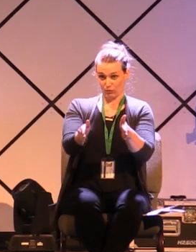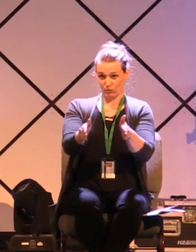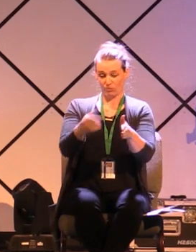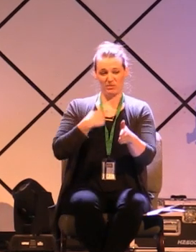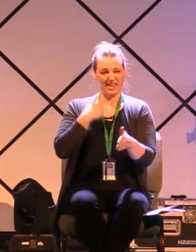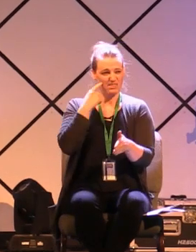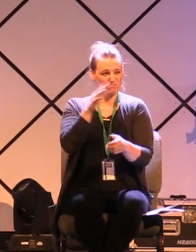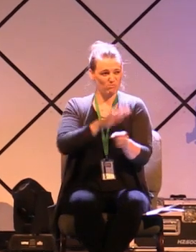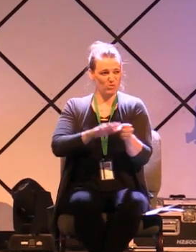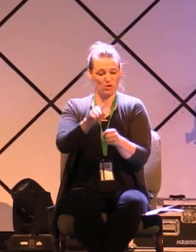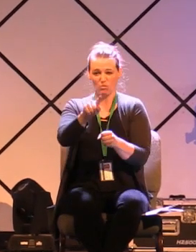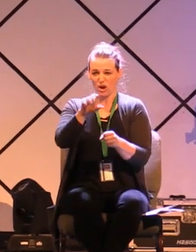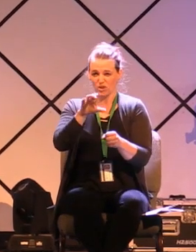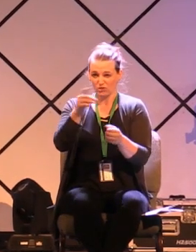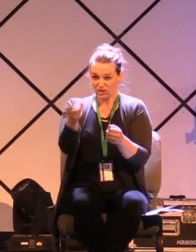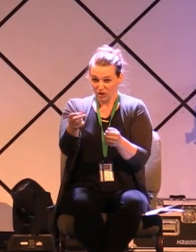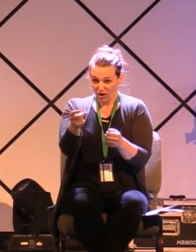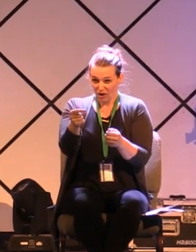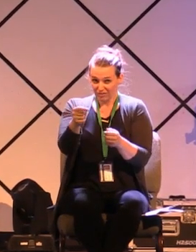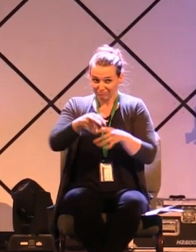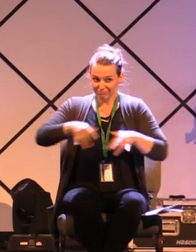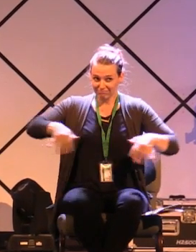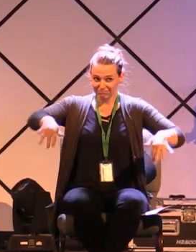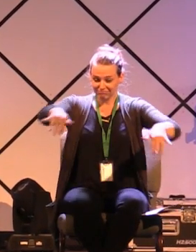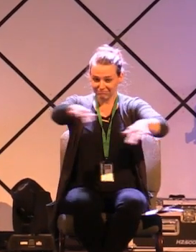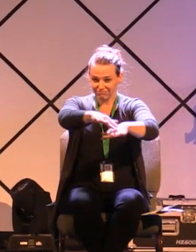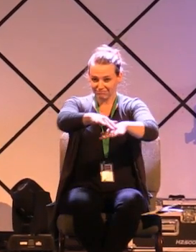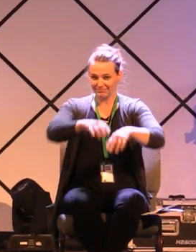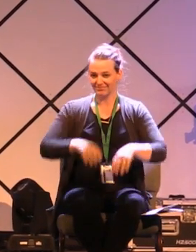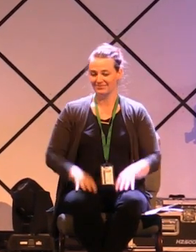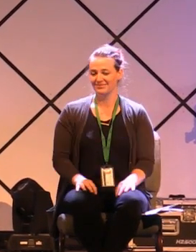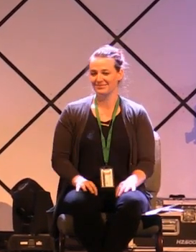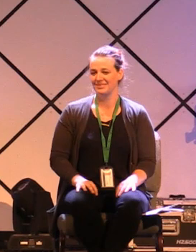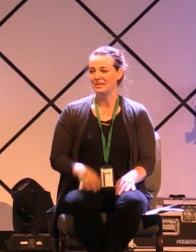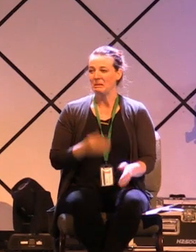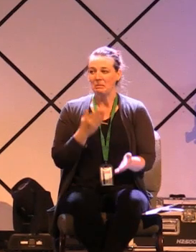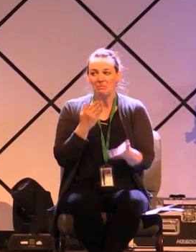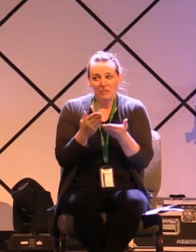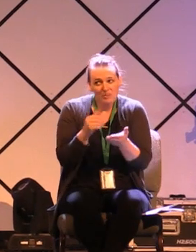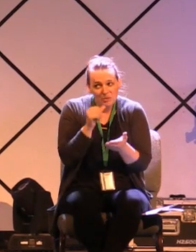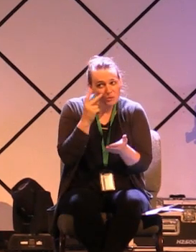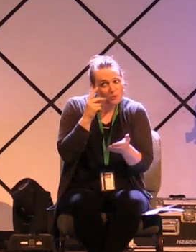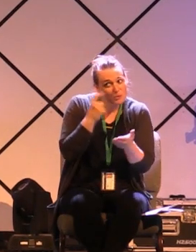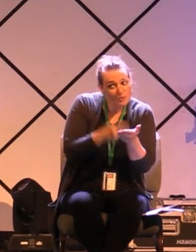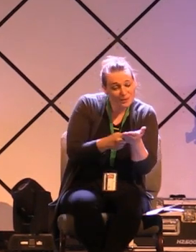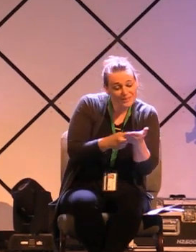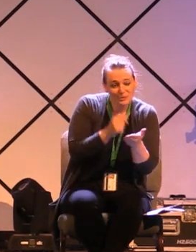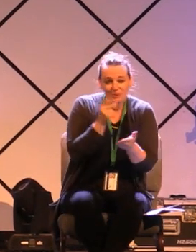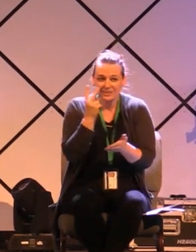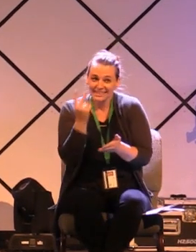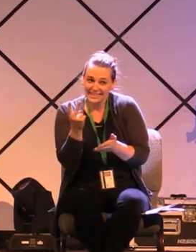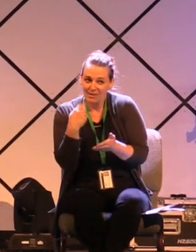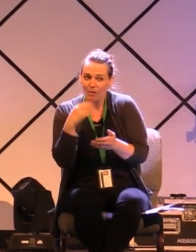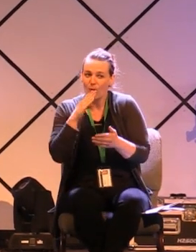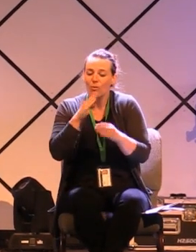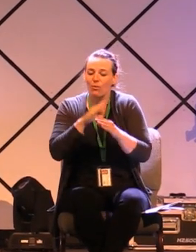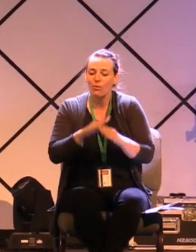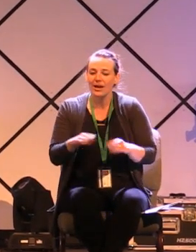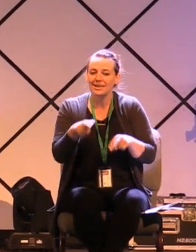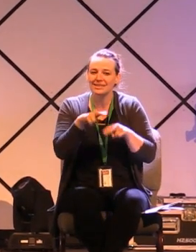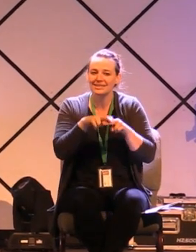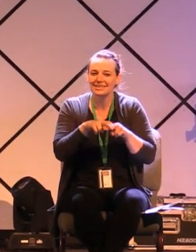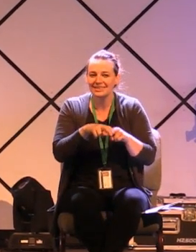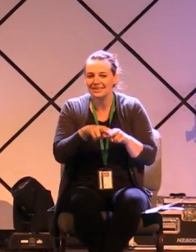likely 100 dogs in here. You might not even notice them. They're quietly sitting on the